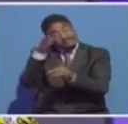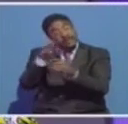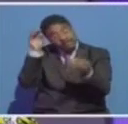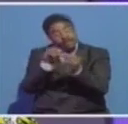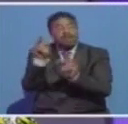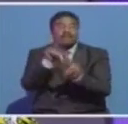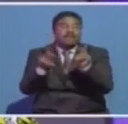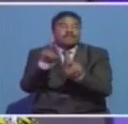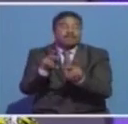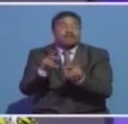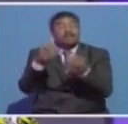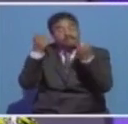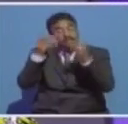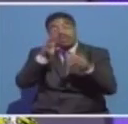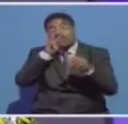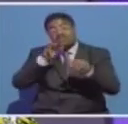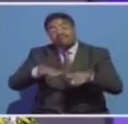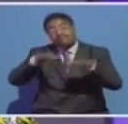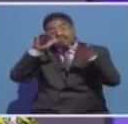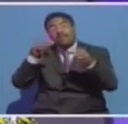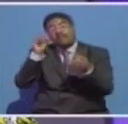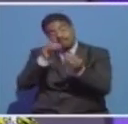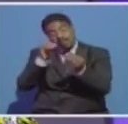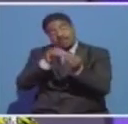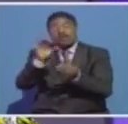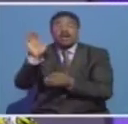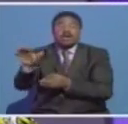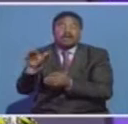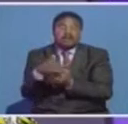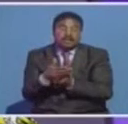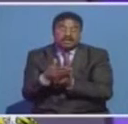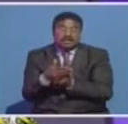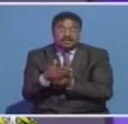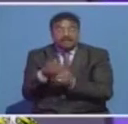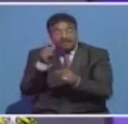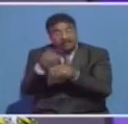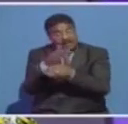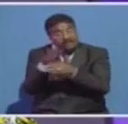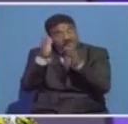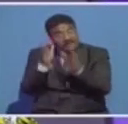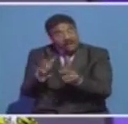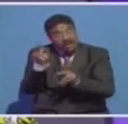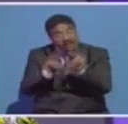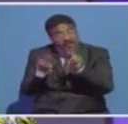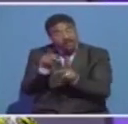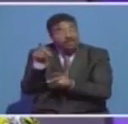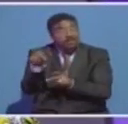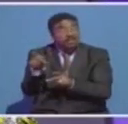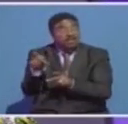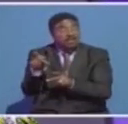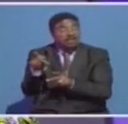have a lot of large water bodies. But the fish has been depleted because there's just been